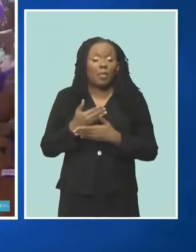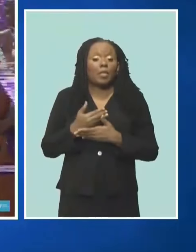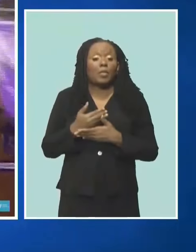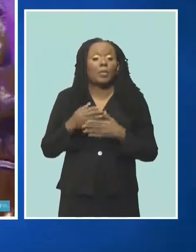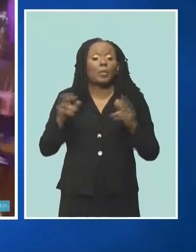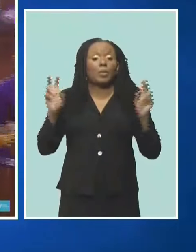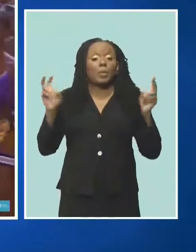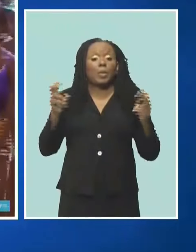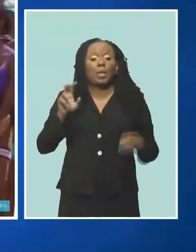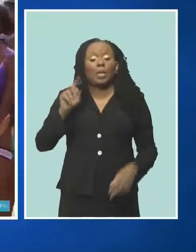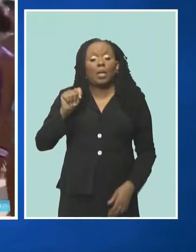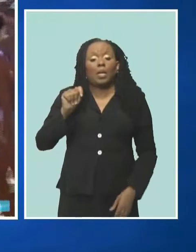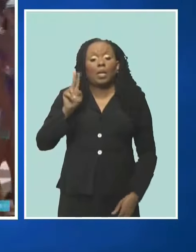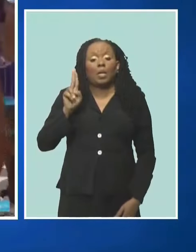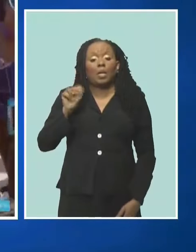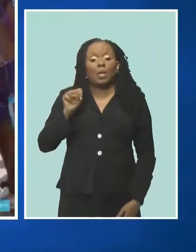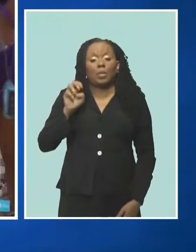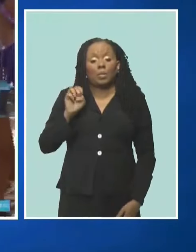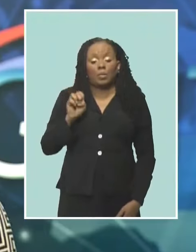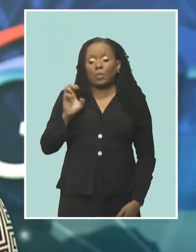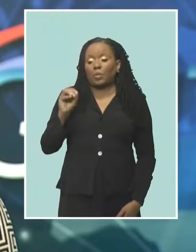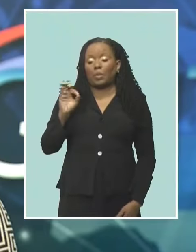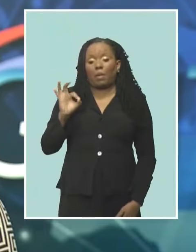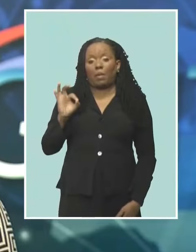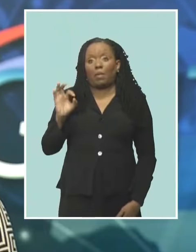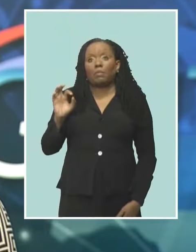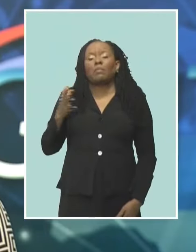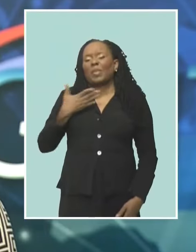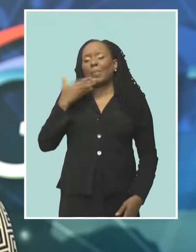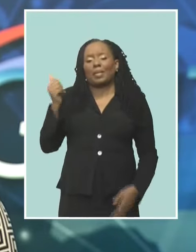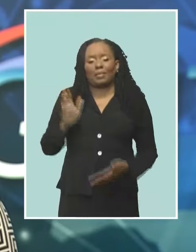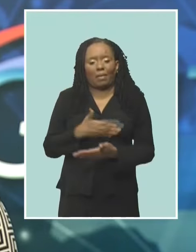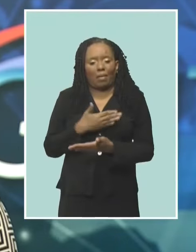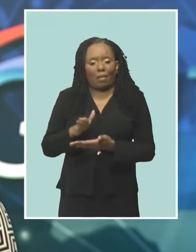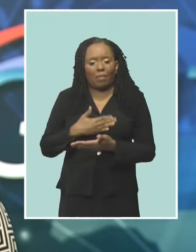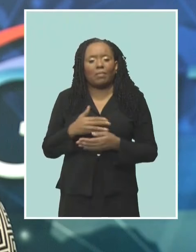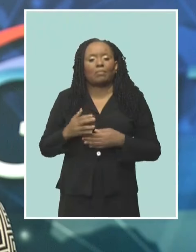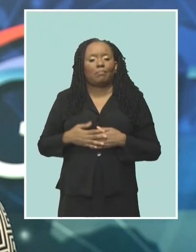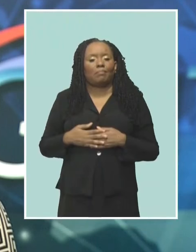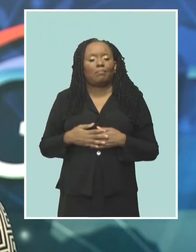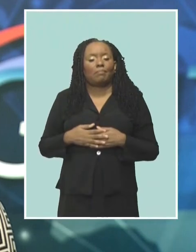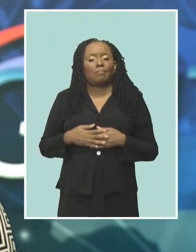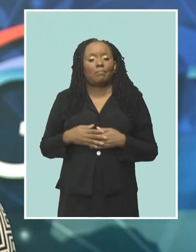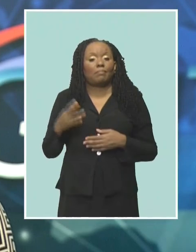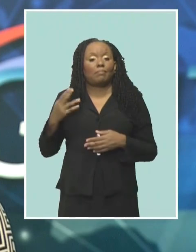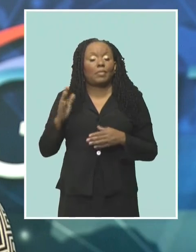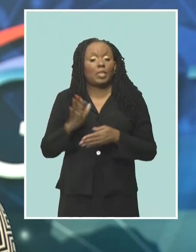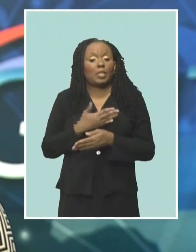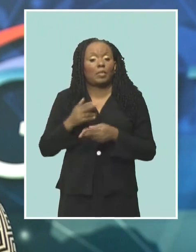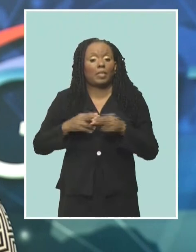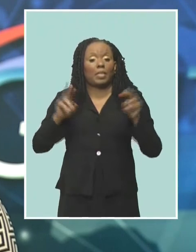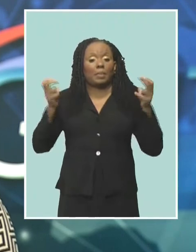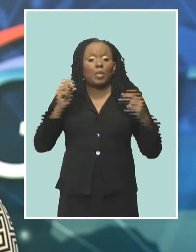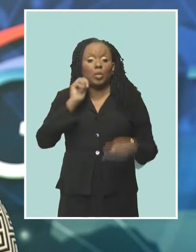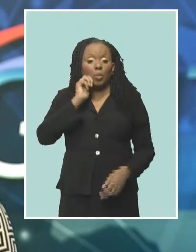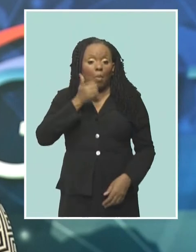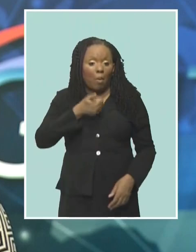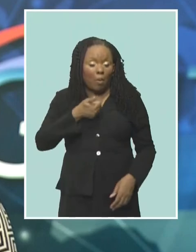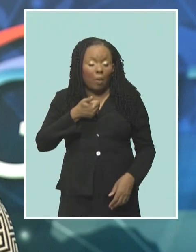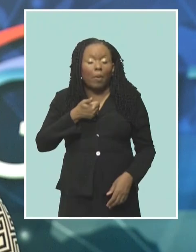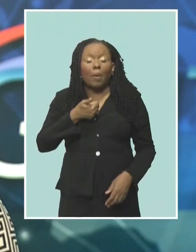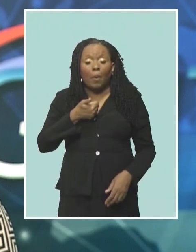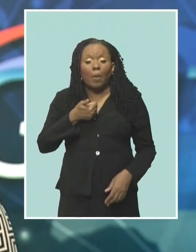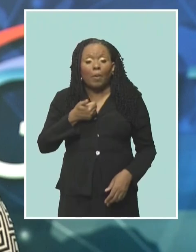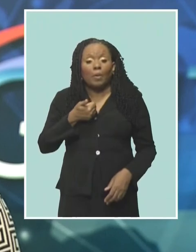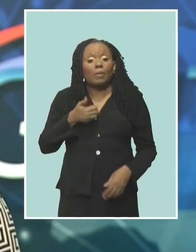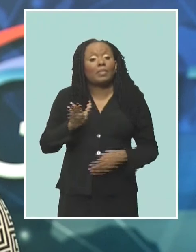was also crowned after yesterday's Grand Kadument. Bruce Lee Almighty's song Tomorrow was played 16 times before the judges